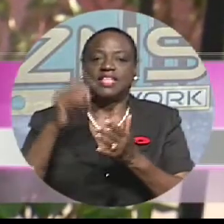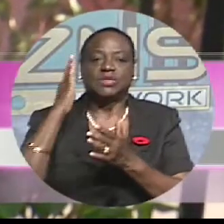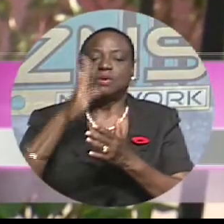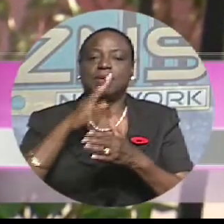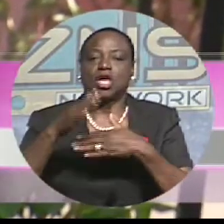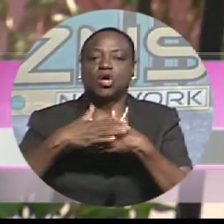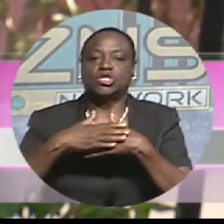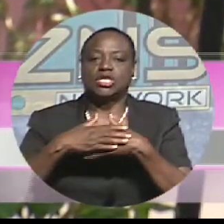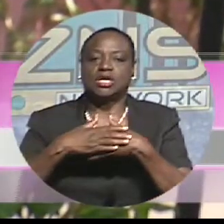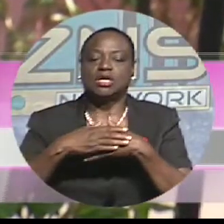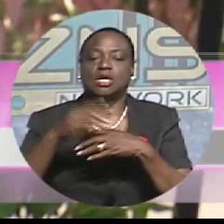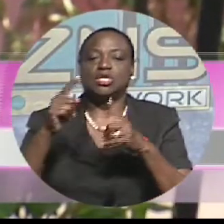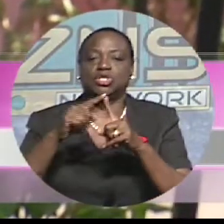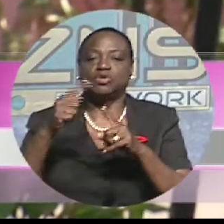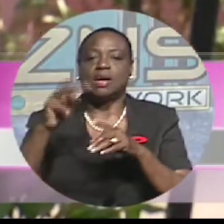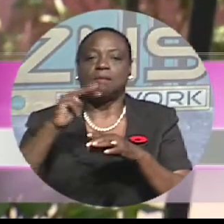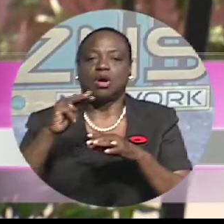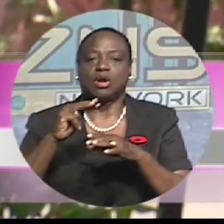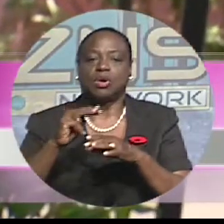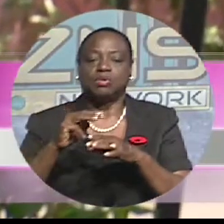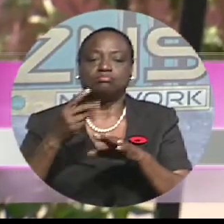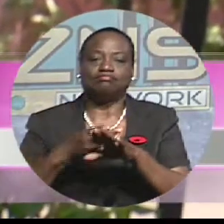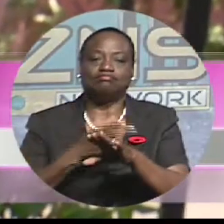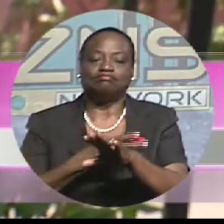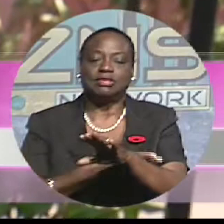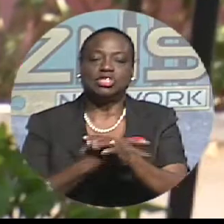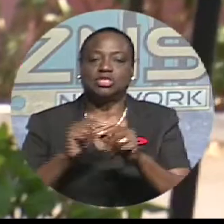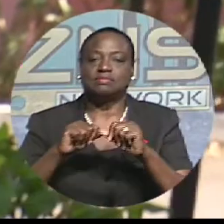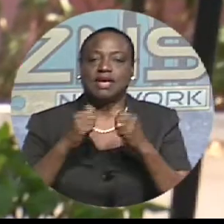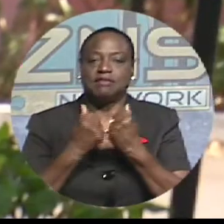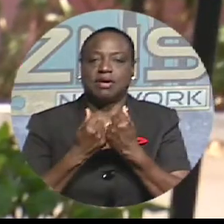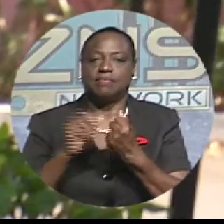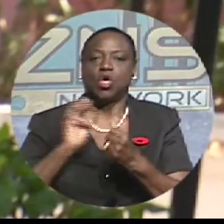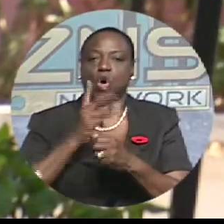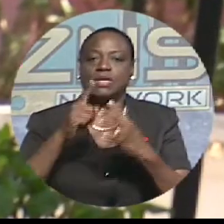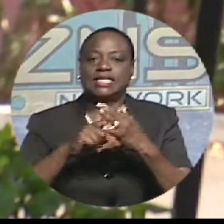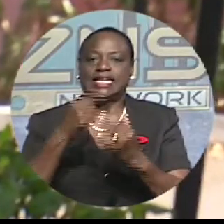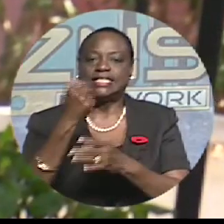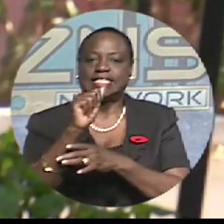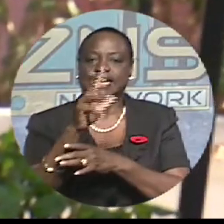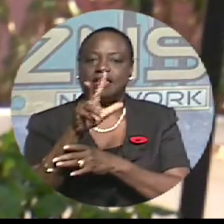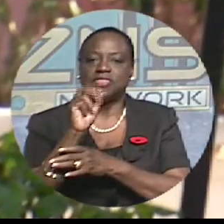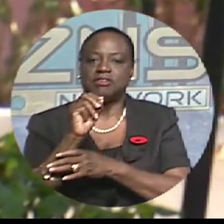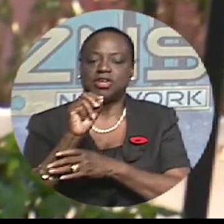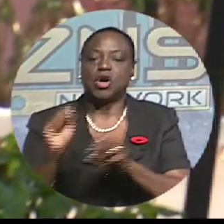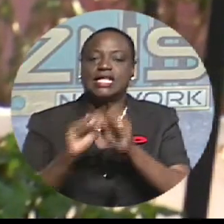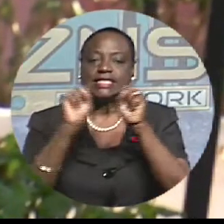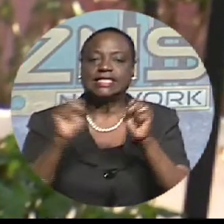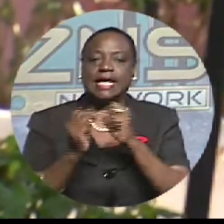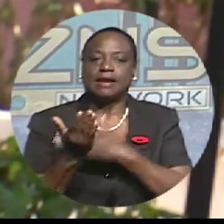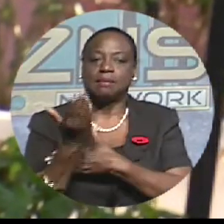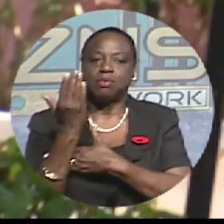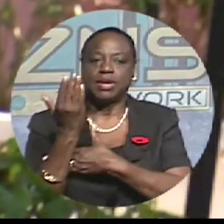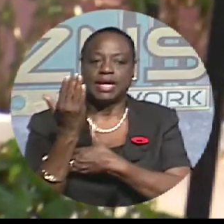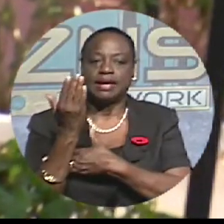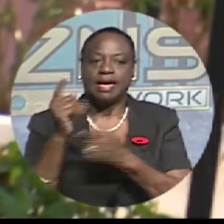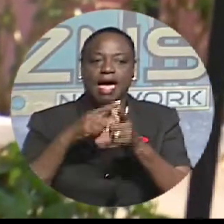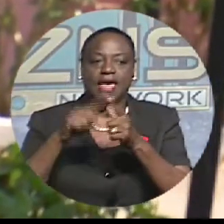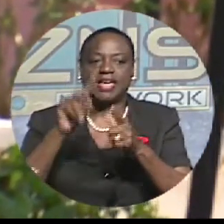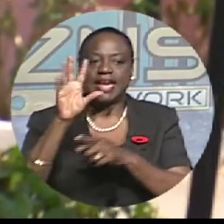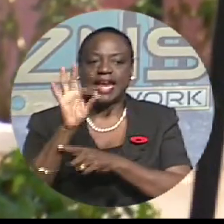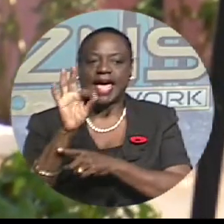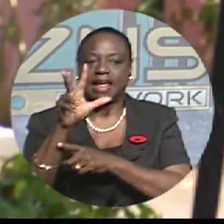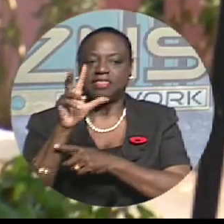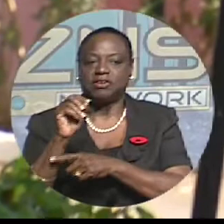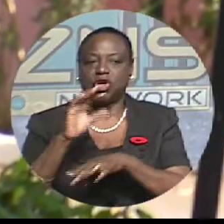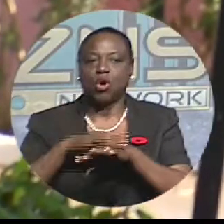Beach area, and of course our courses will be set further out. We start at 10:30 on Saturday morning, and then again at 9:30